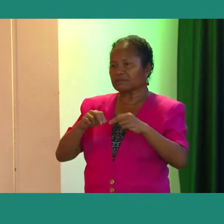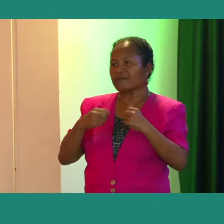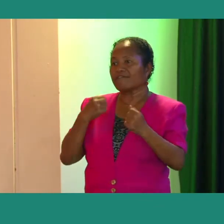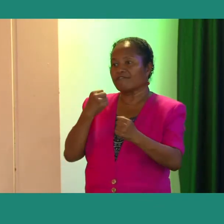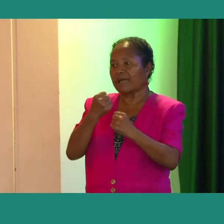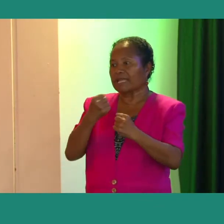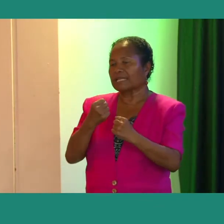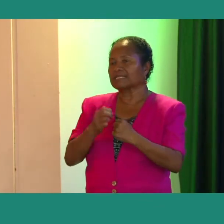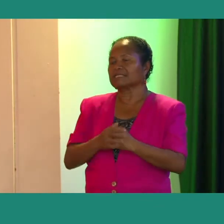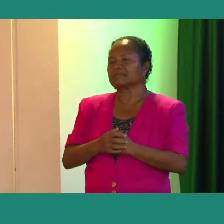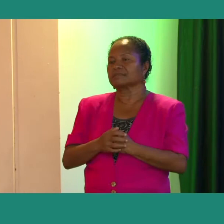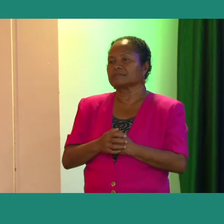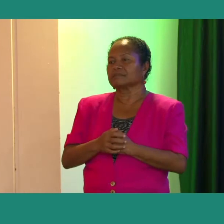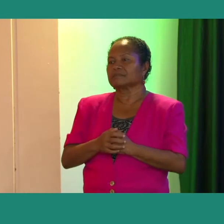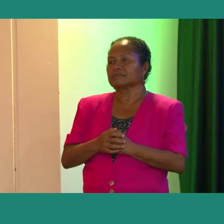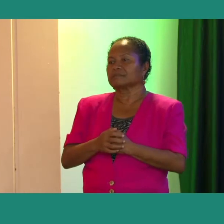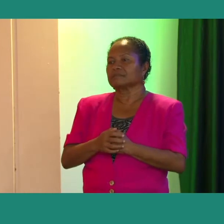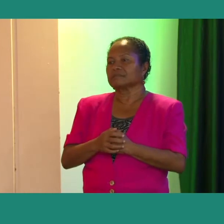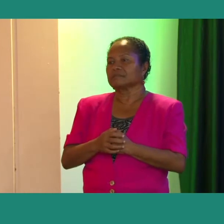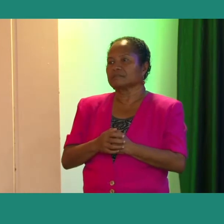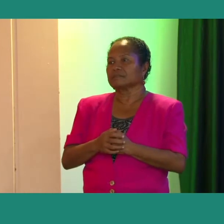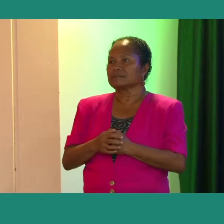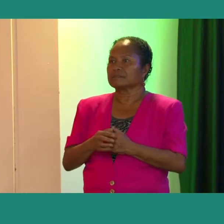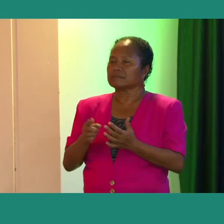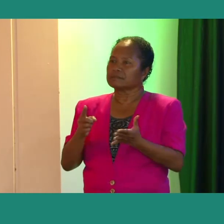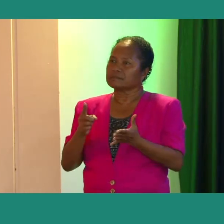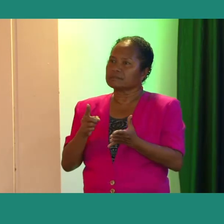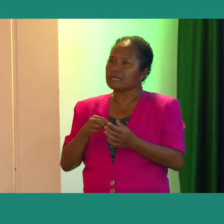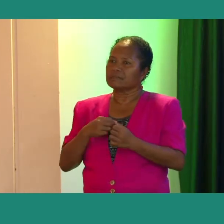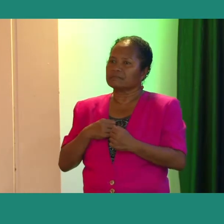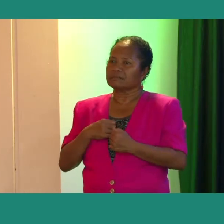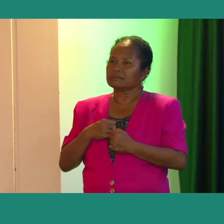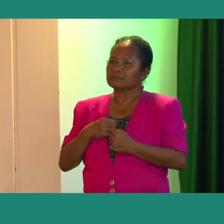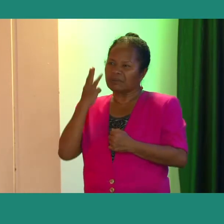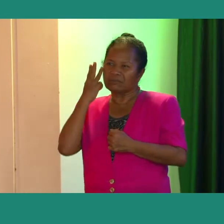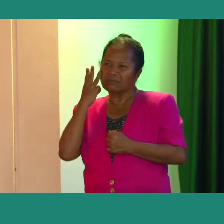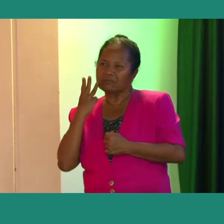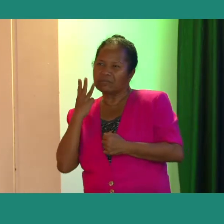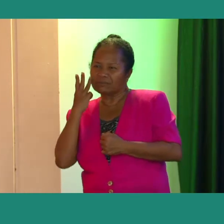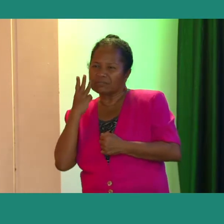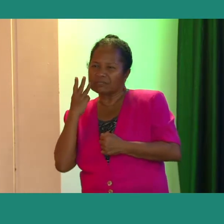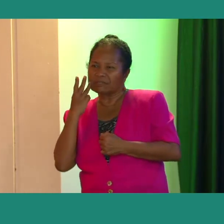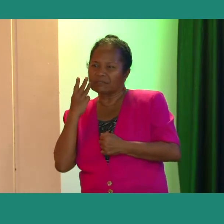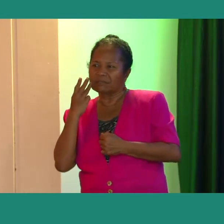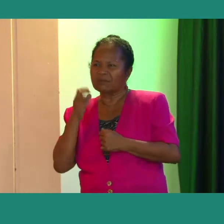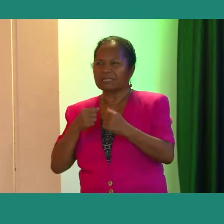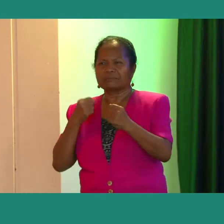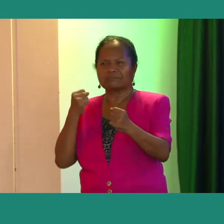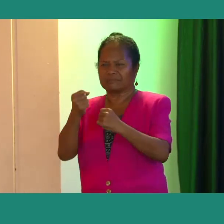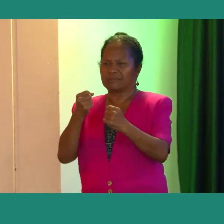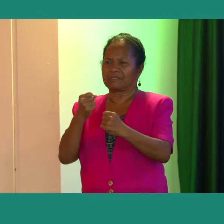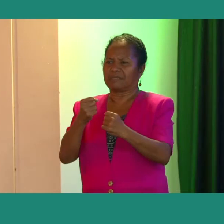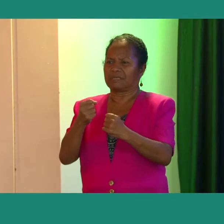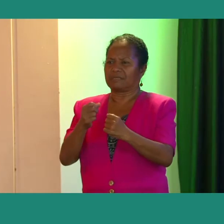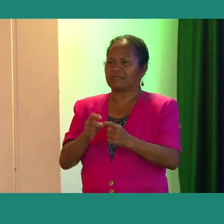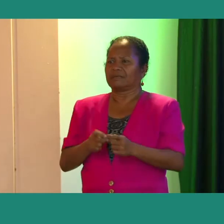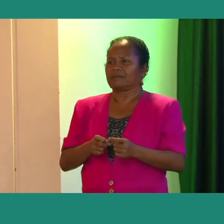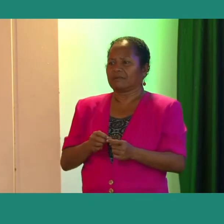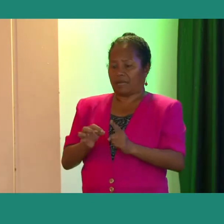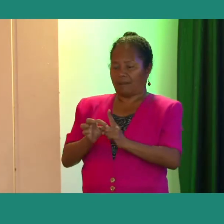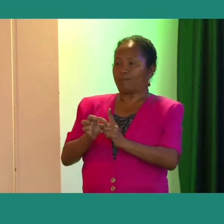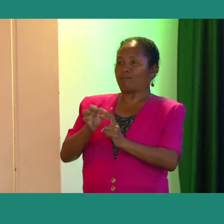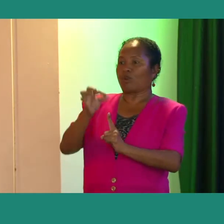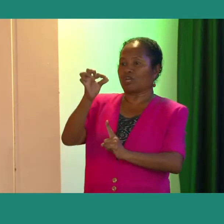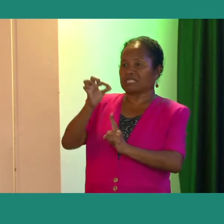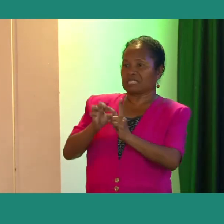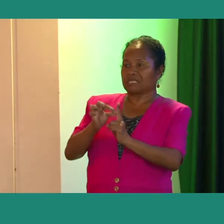We also do that with an anti-sexual harassment policy, and we do training to also help them implement that policy.